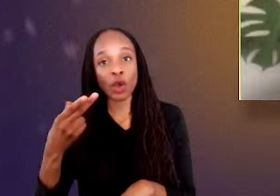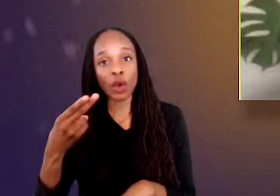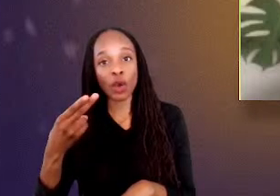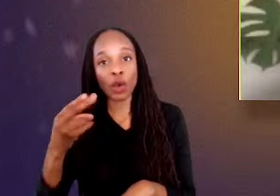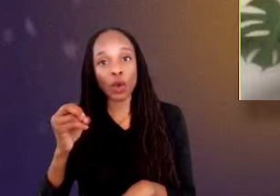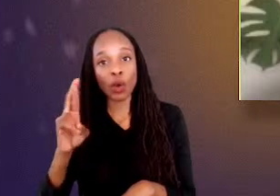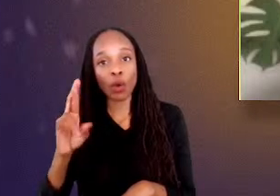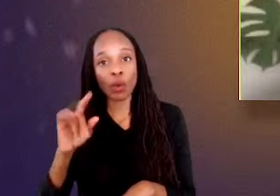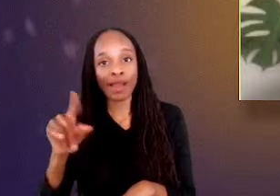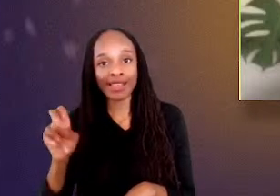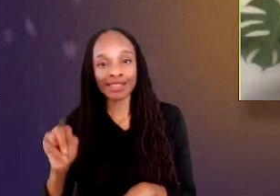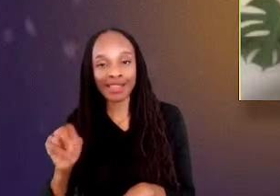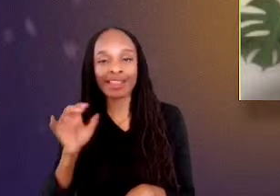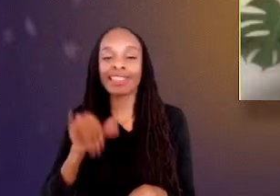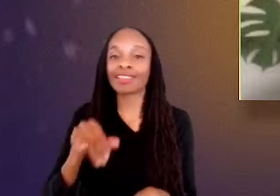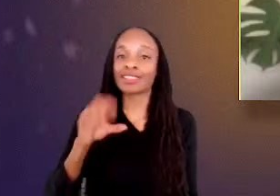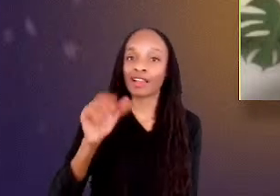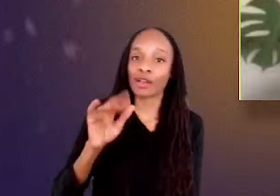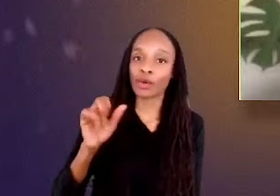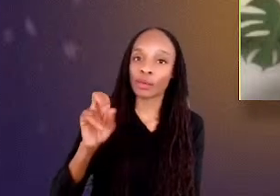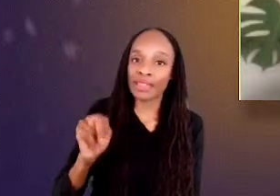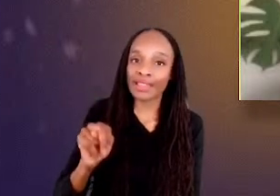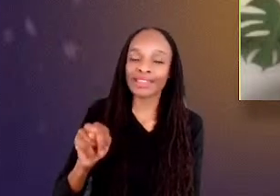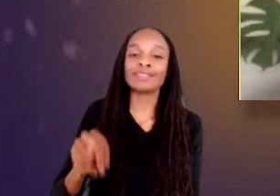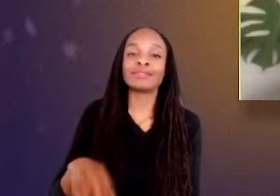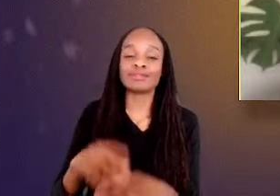a Caribbean film festival based in Miami.